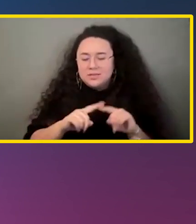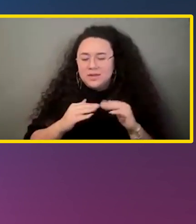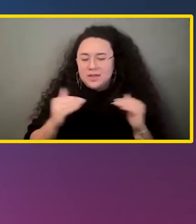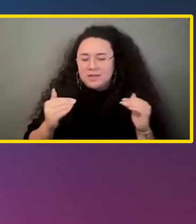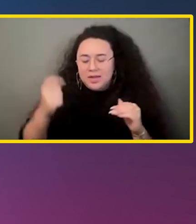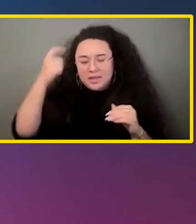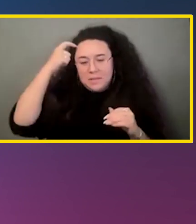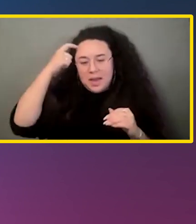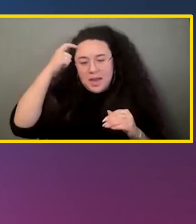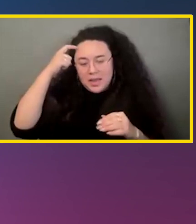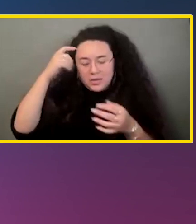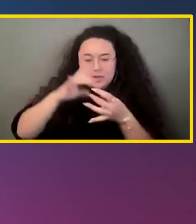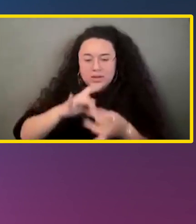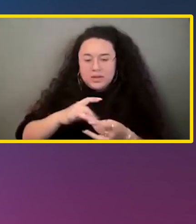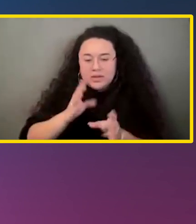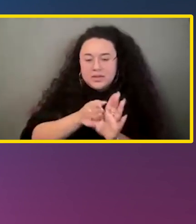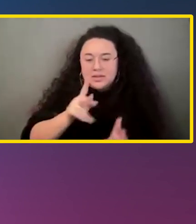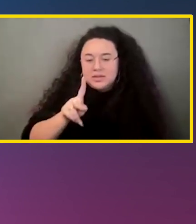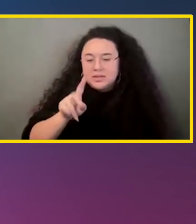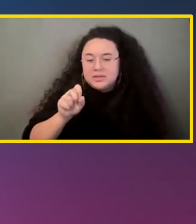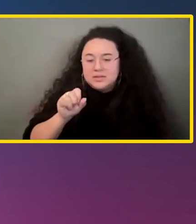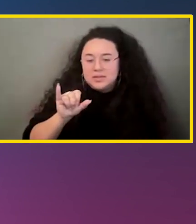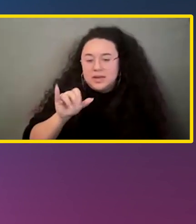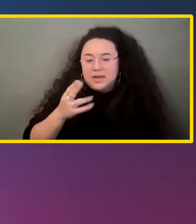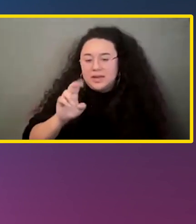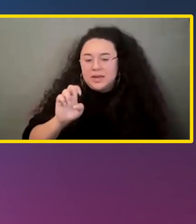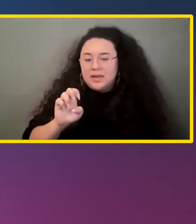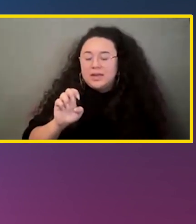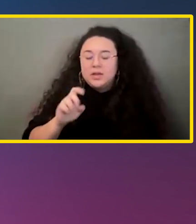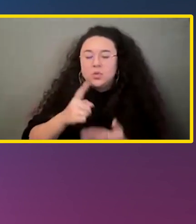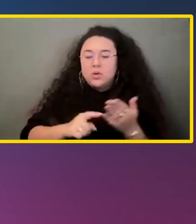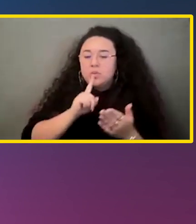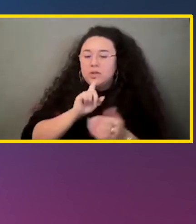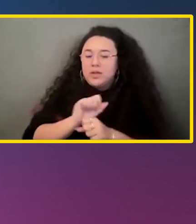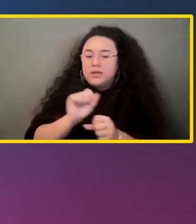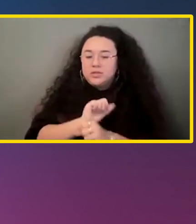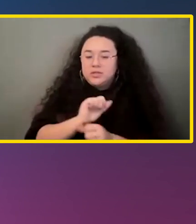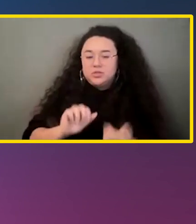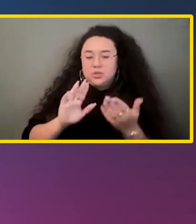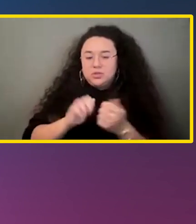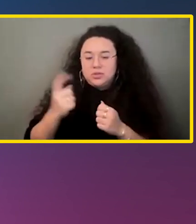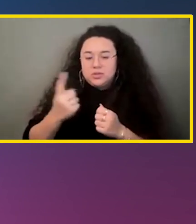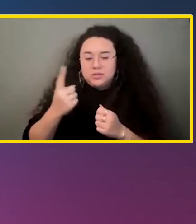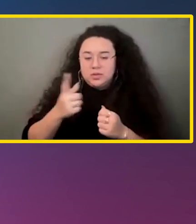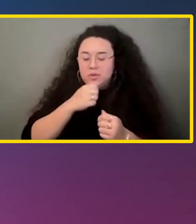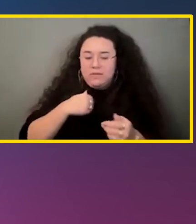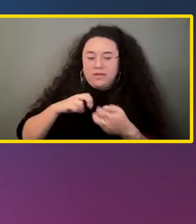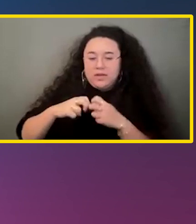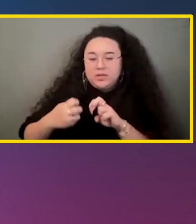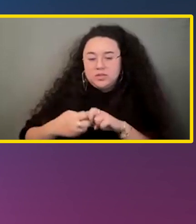in the mind, right? We're talking about the psyche in this moment of what can you really address with somebody who is having,